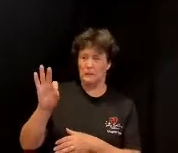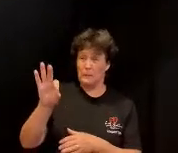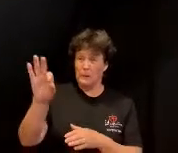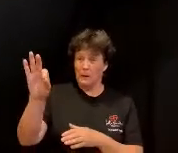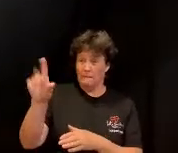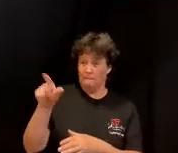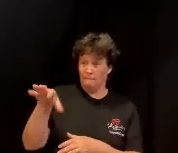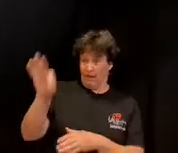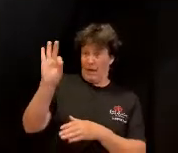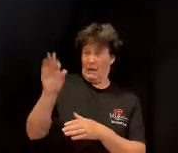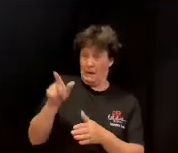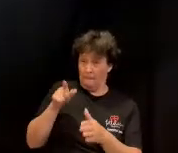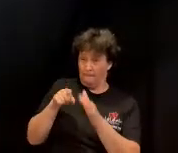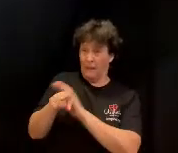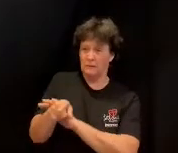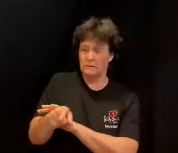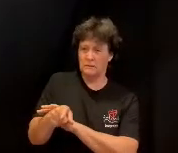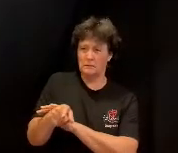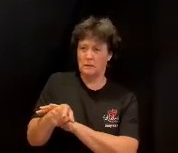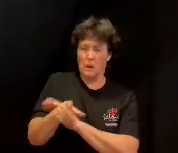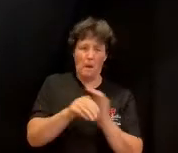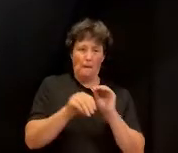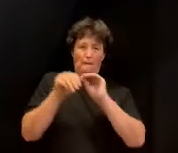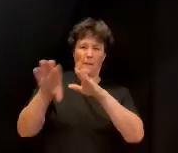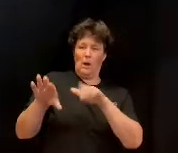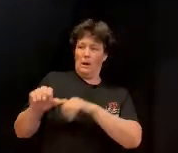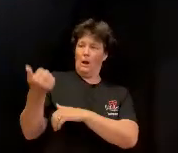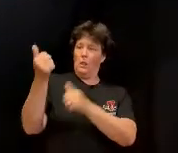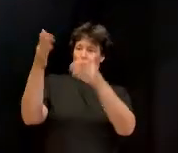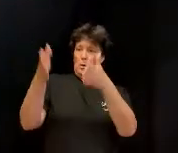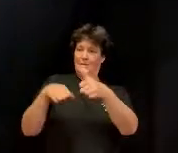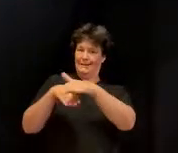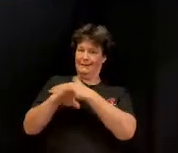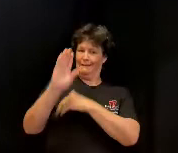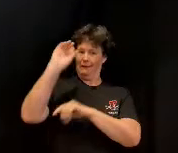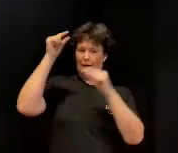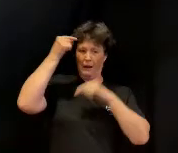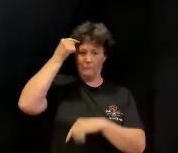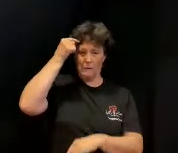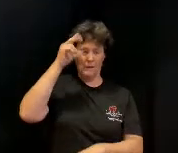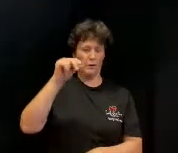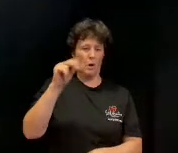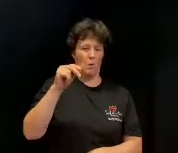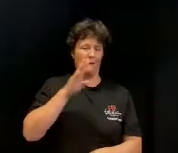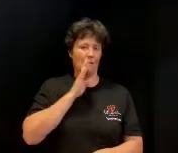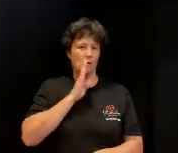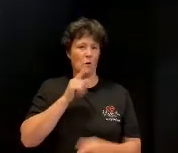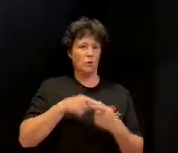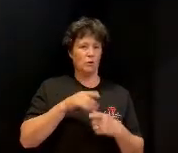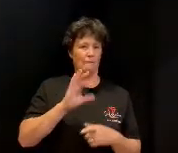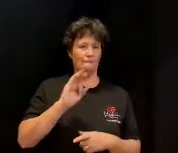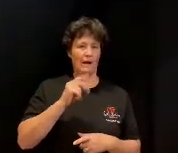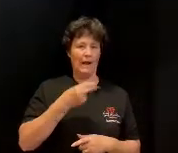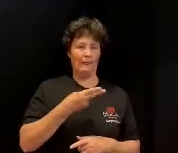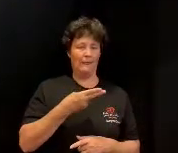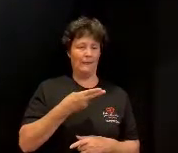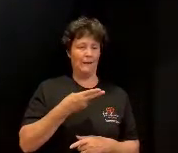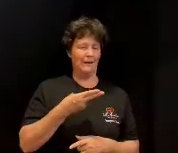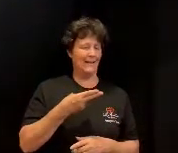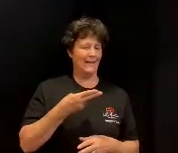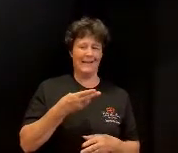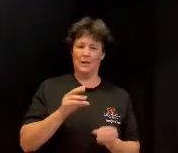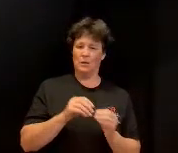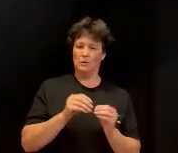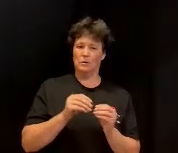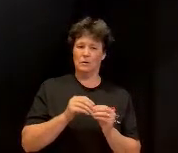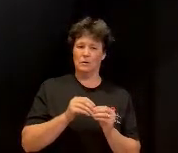put somebody else in that would need to be in. But I talked to Faith today, but I guess this was more about, you know, it's a win for